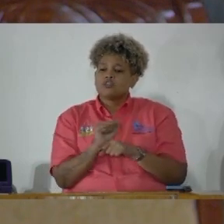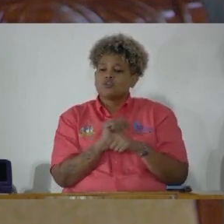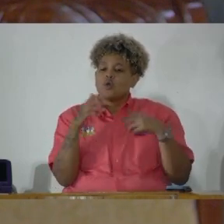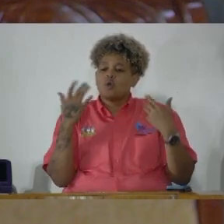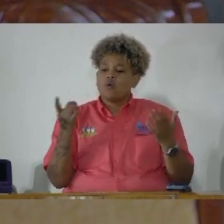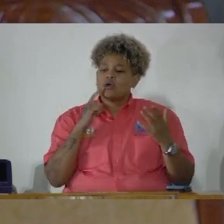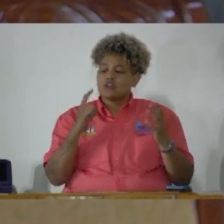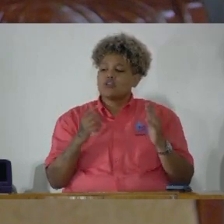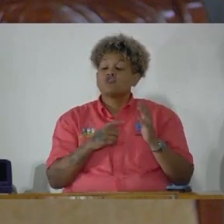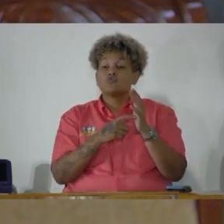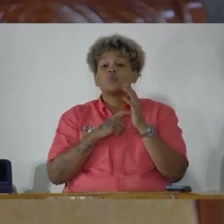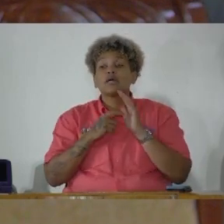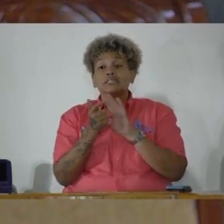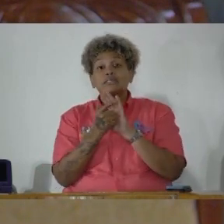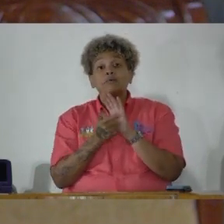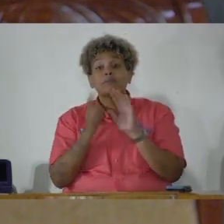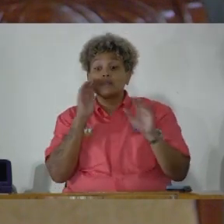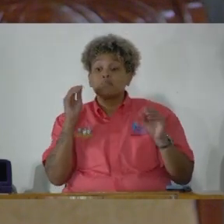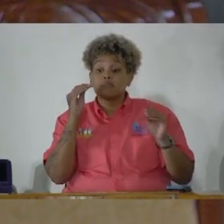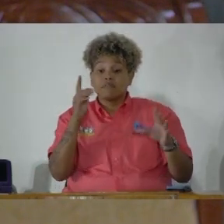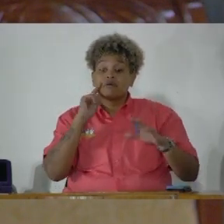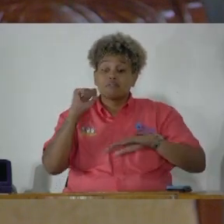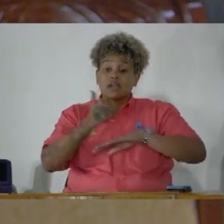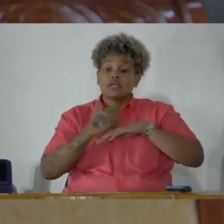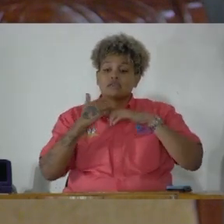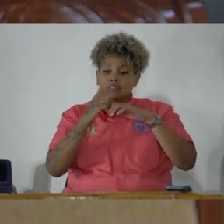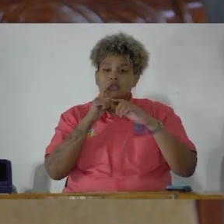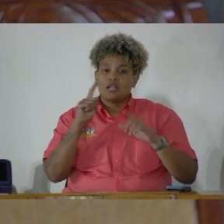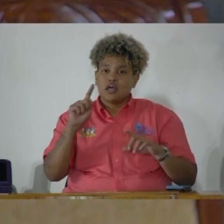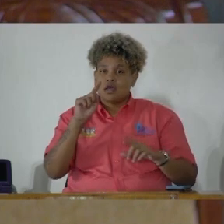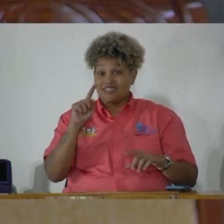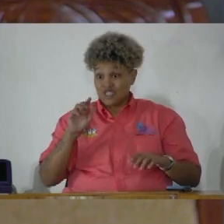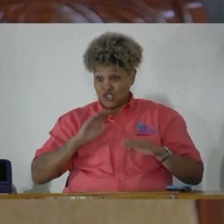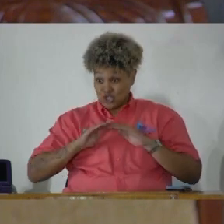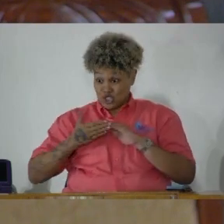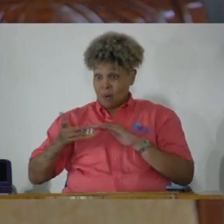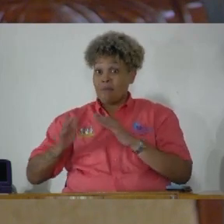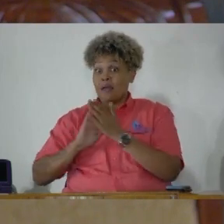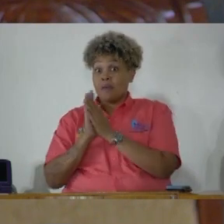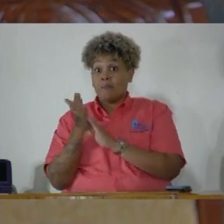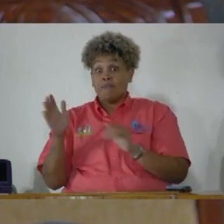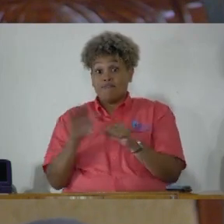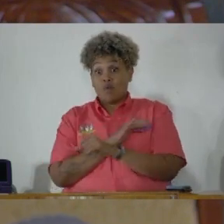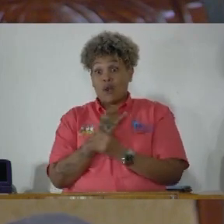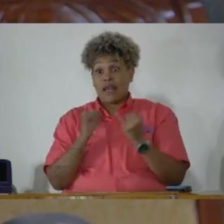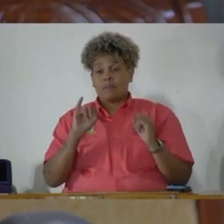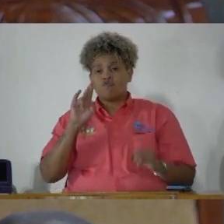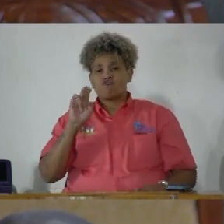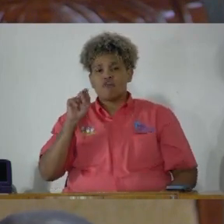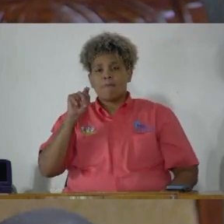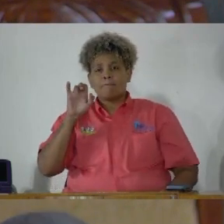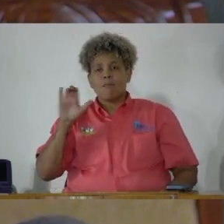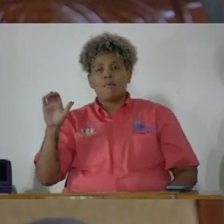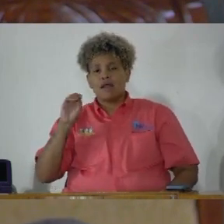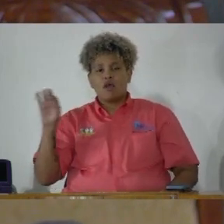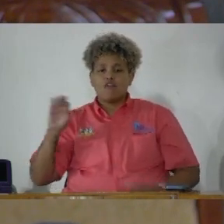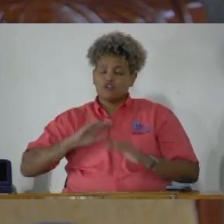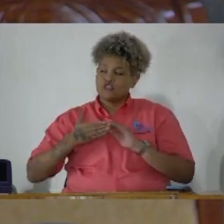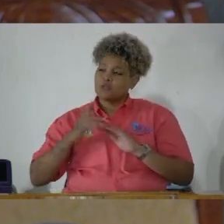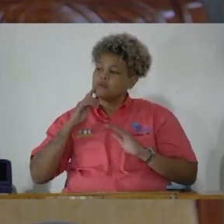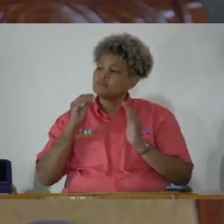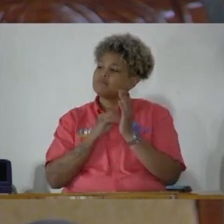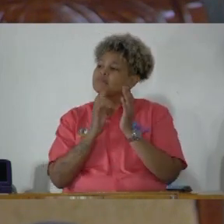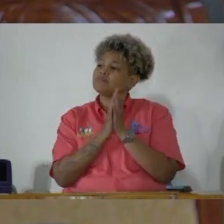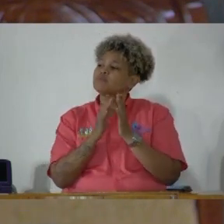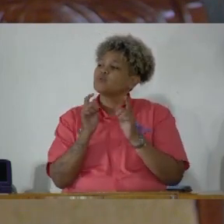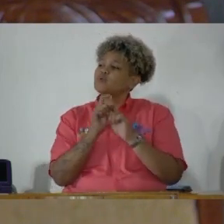that the requisite bill providing for the establishment of the Republic of Jamaica will contain the enacting words that are